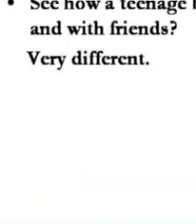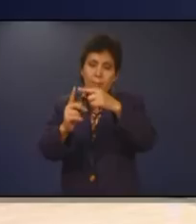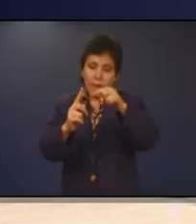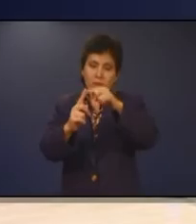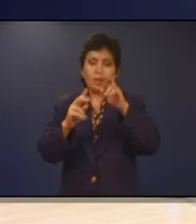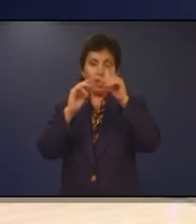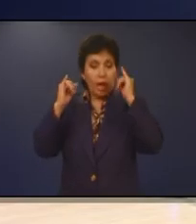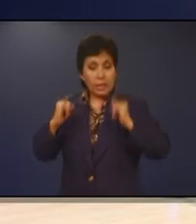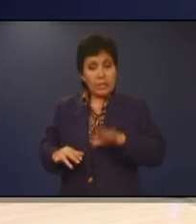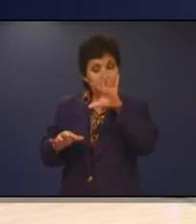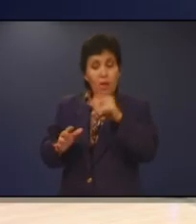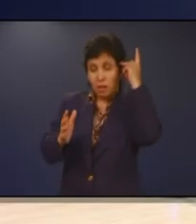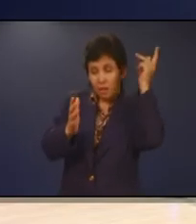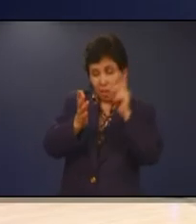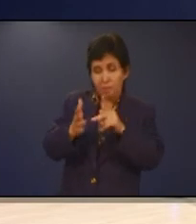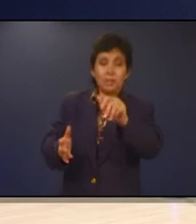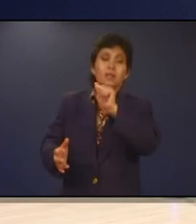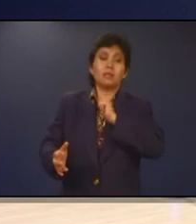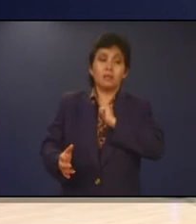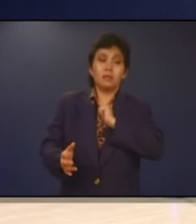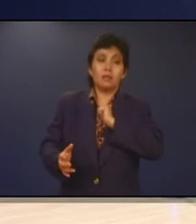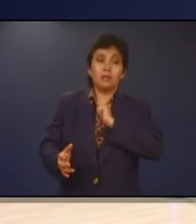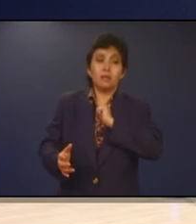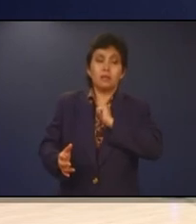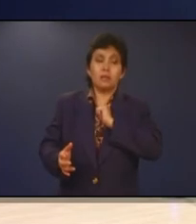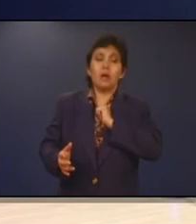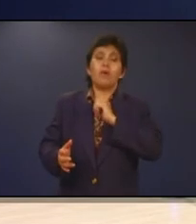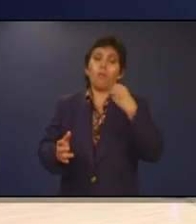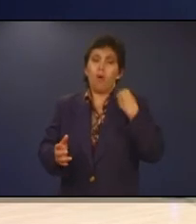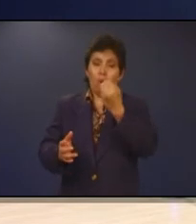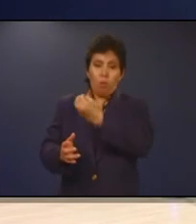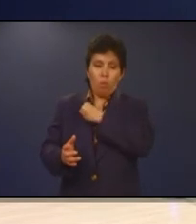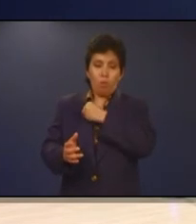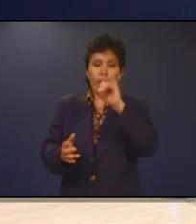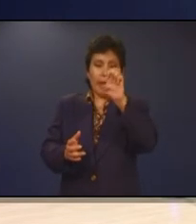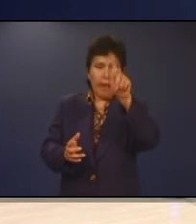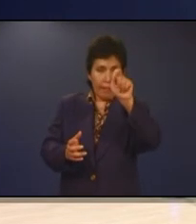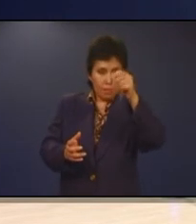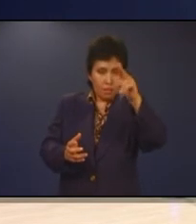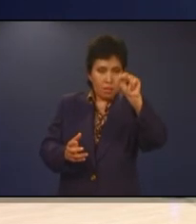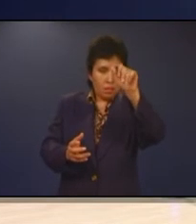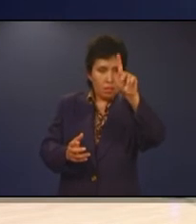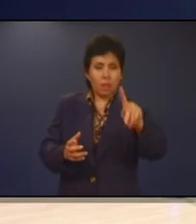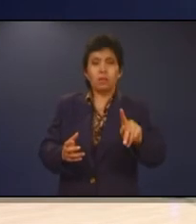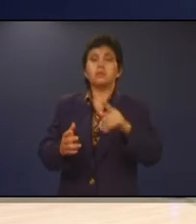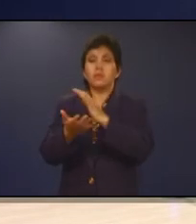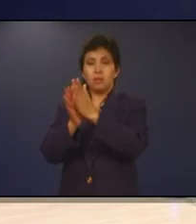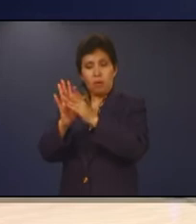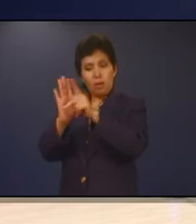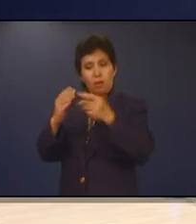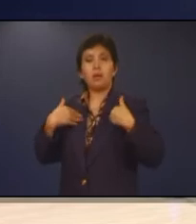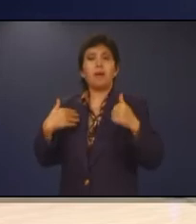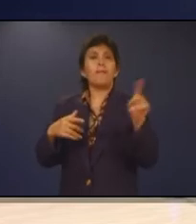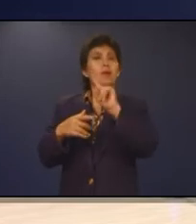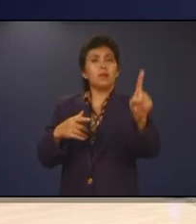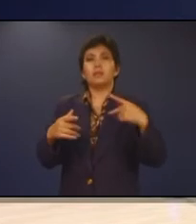Meaning, when we come to how to identify ourselves, first our own ethnic identity, and then together with the situation